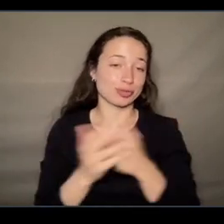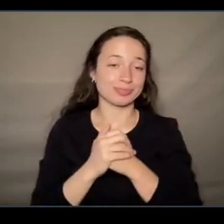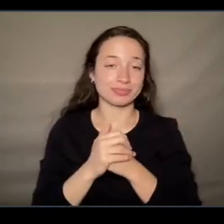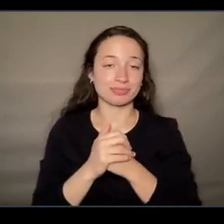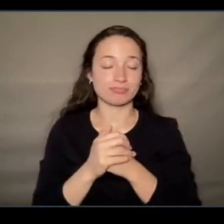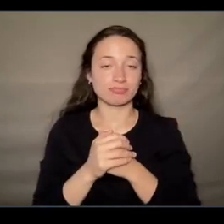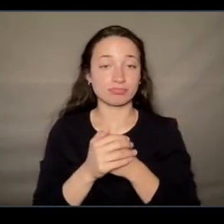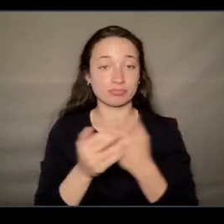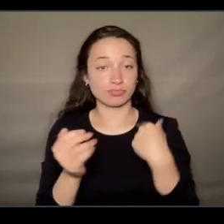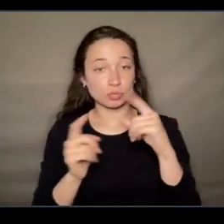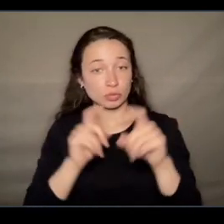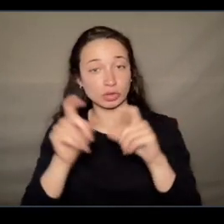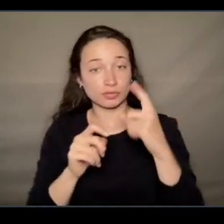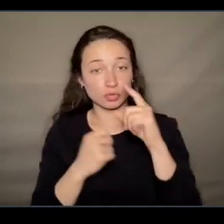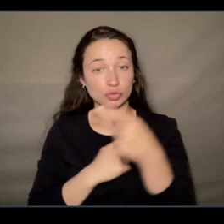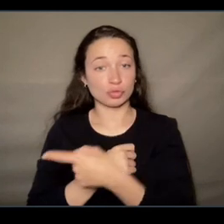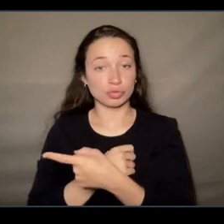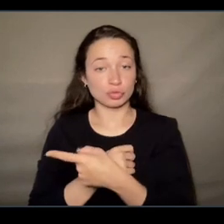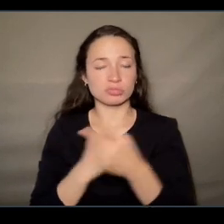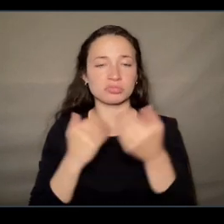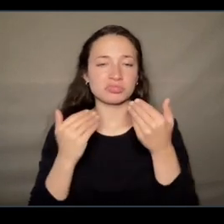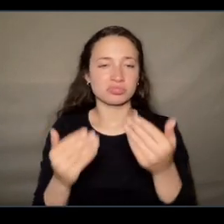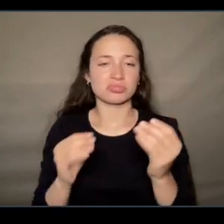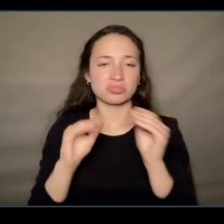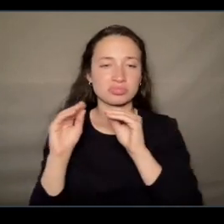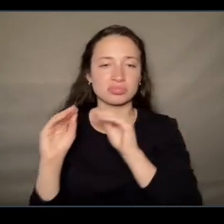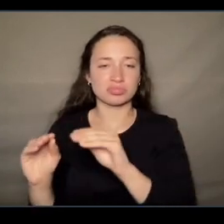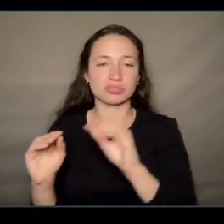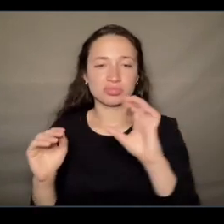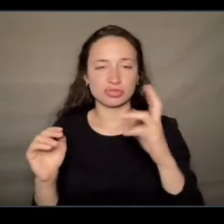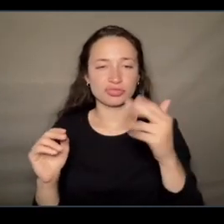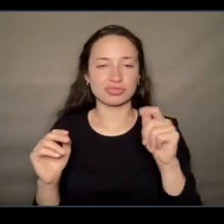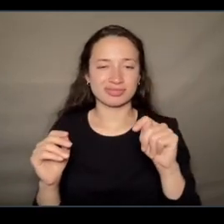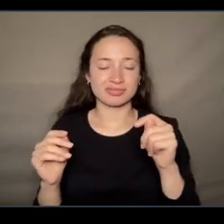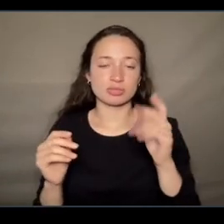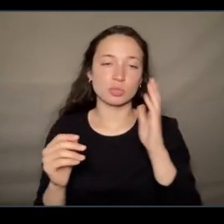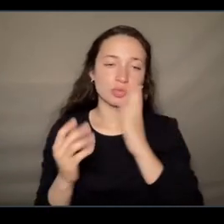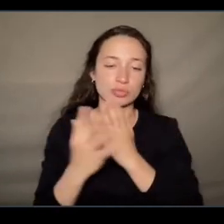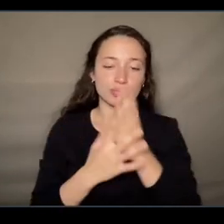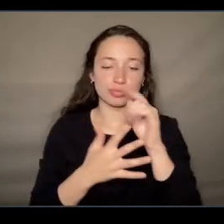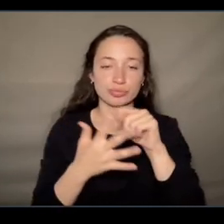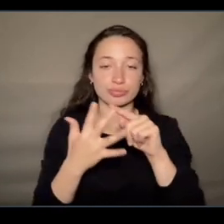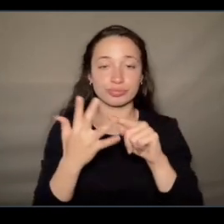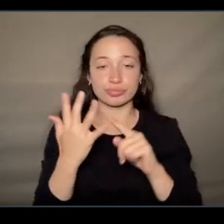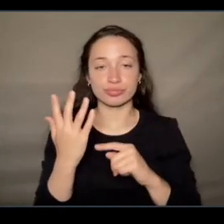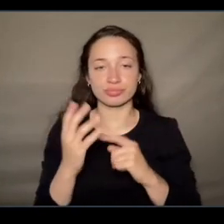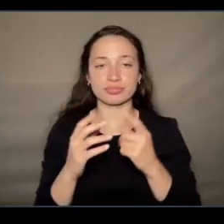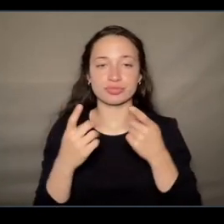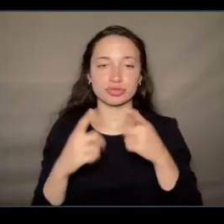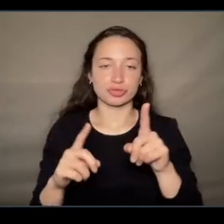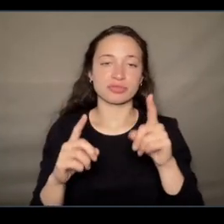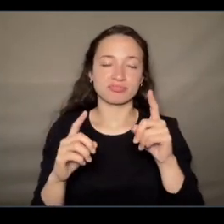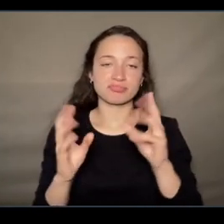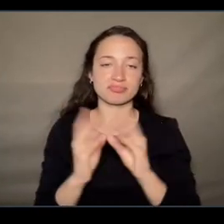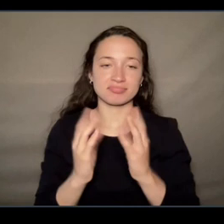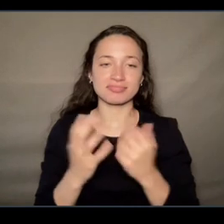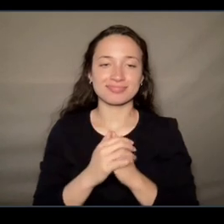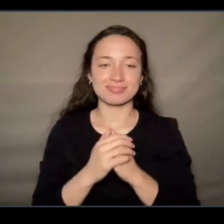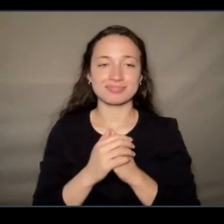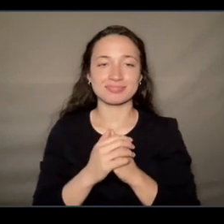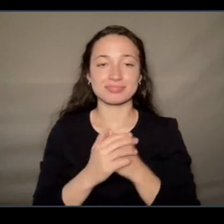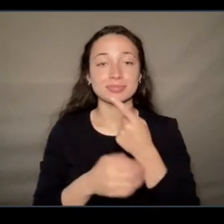here. And also put any questions you might have for Patrice in the chat, and we will go through them during the course of her